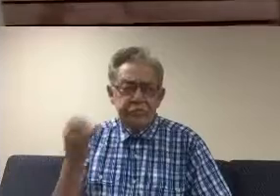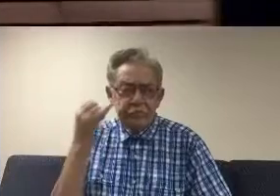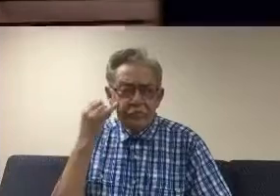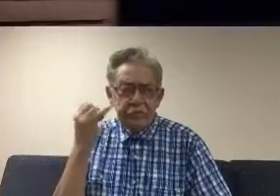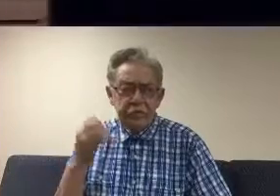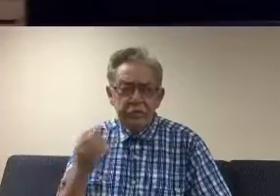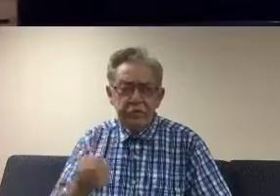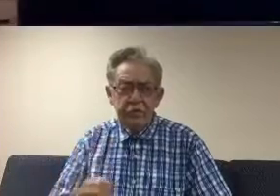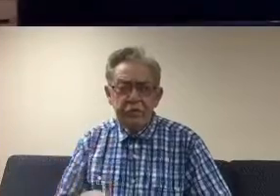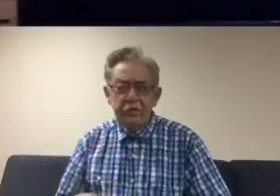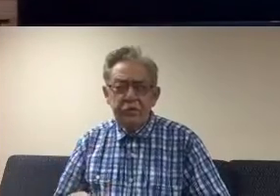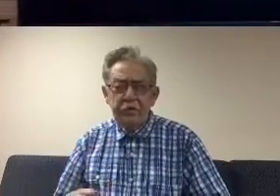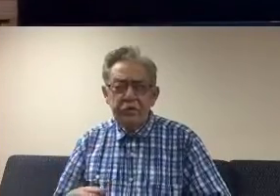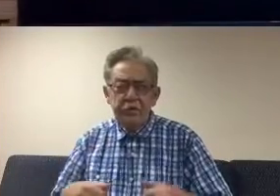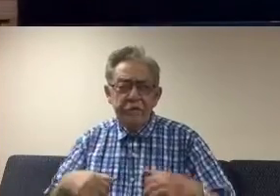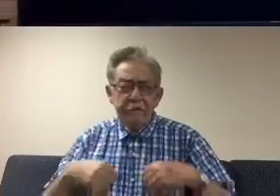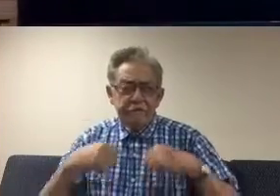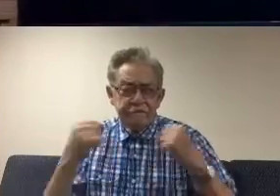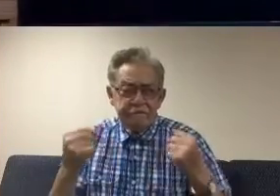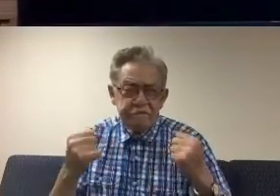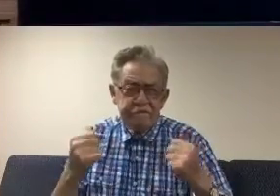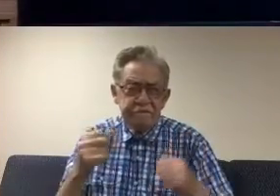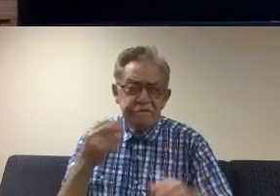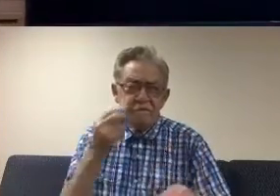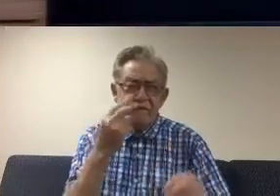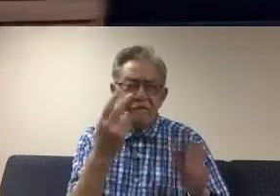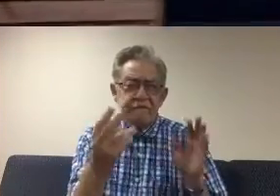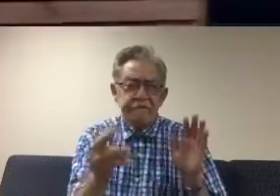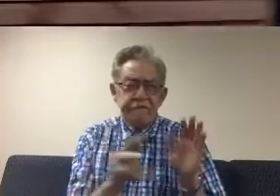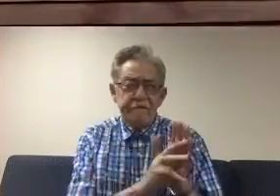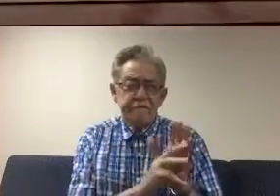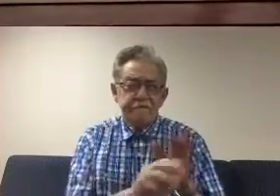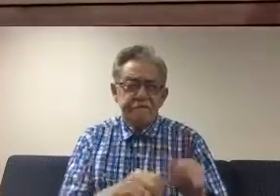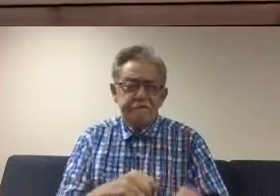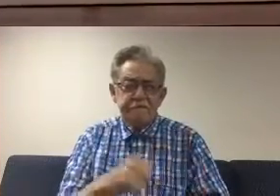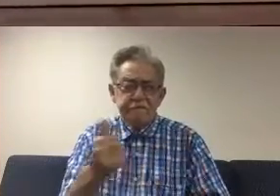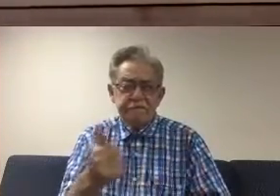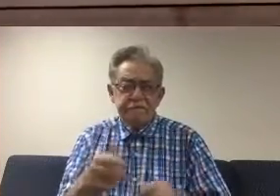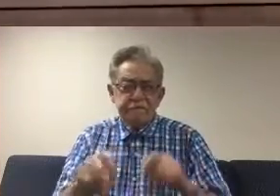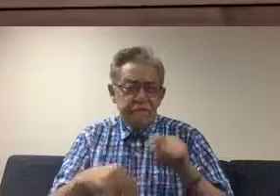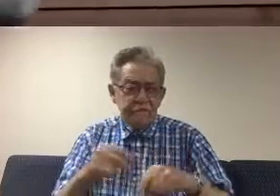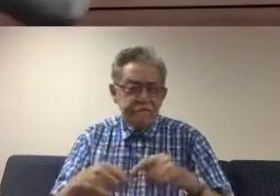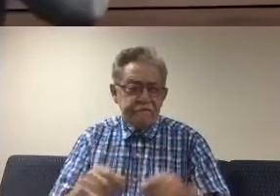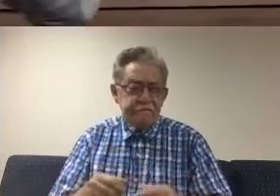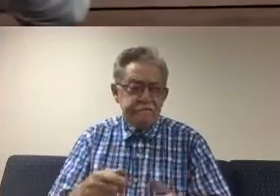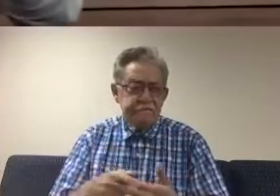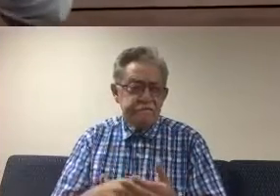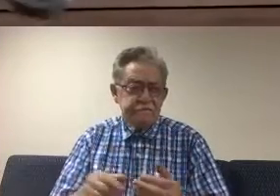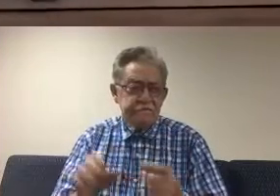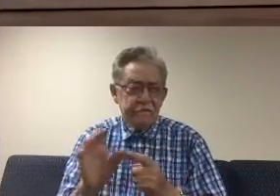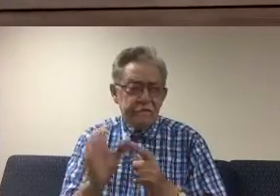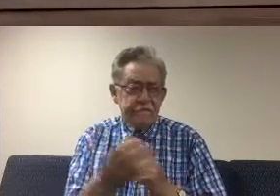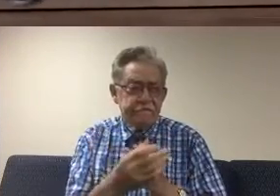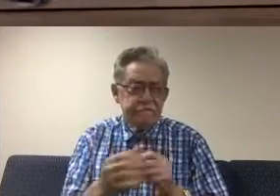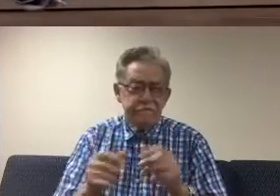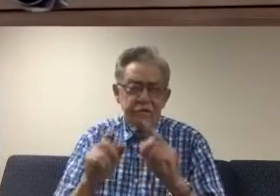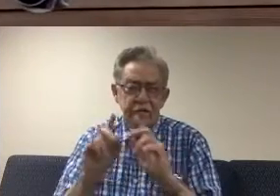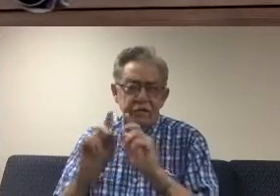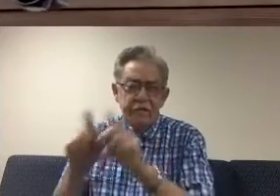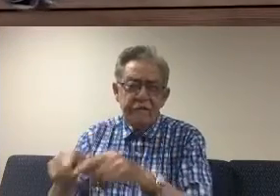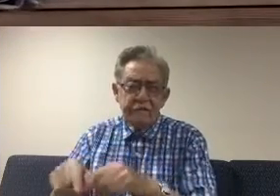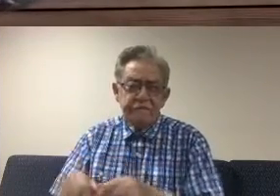courage to witness to others in this cancel culture, in this environment, if you're just thinking, I just want to go and